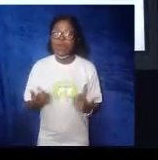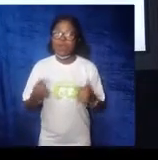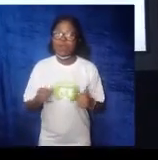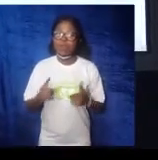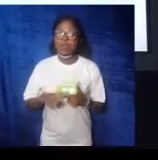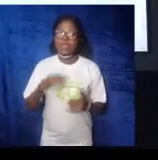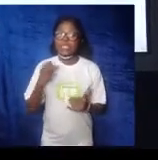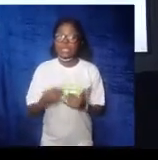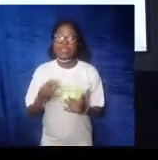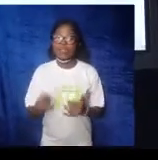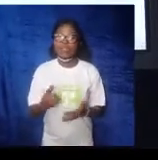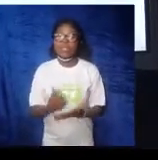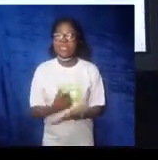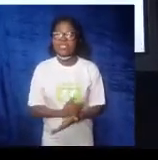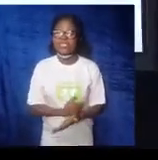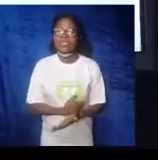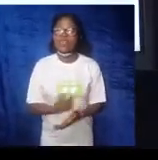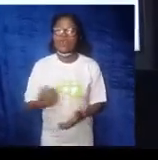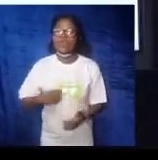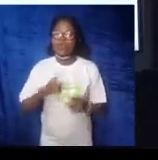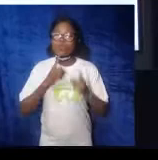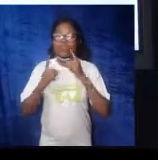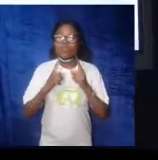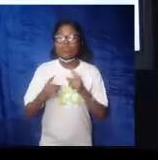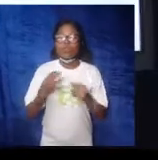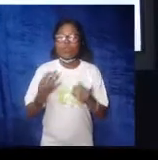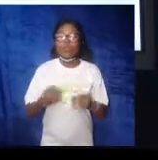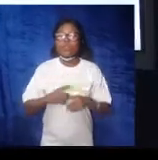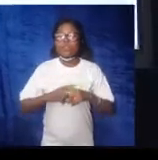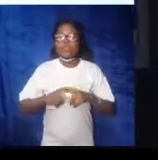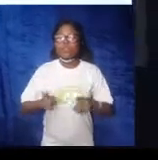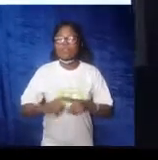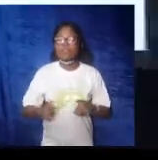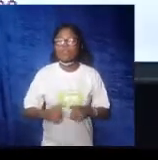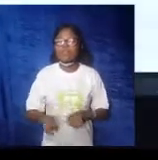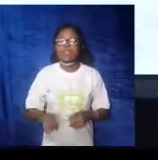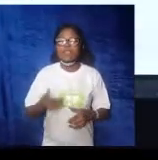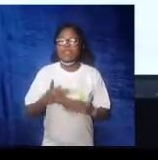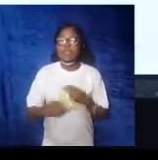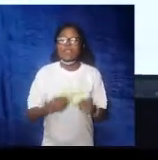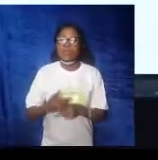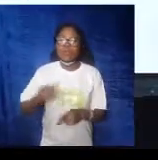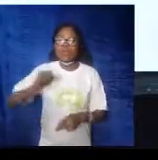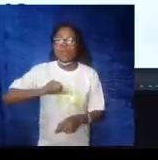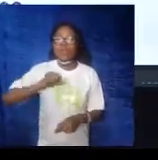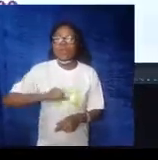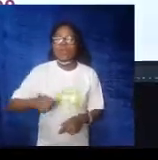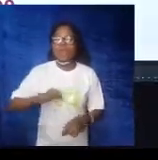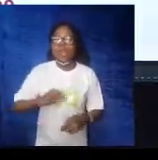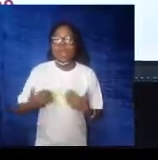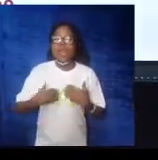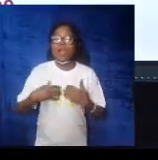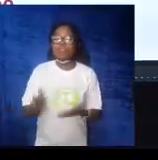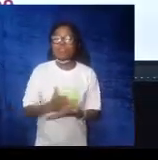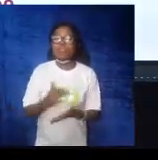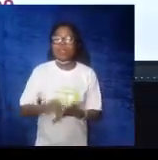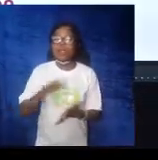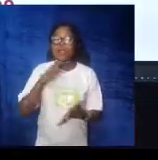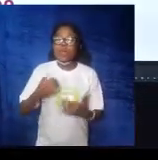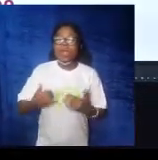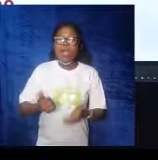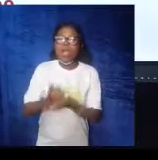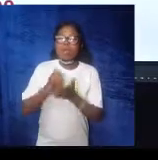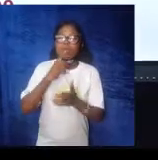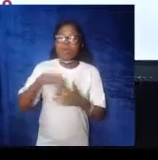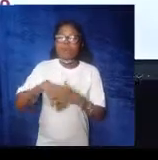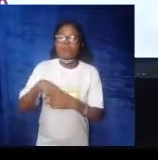coming to the end of the lesson. We've talked about so many types of angle, and I did promise you that I have a song that helps you summarize everything so that you don't